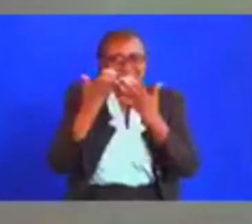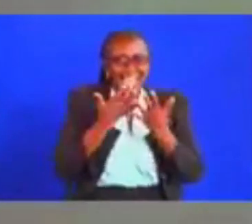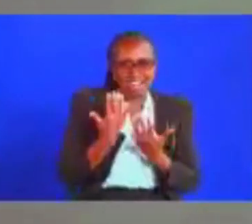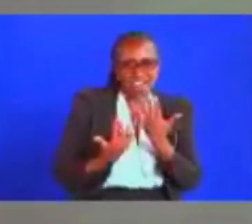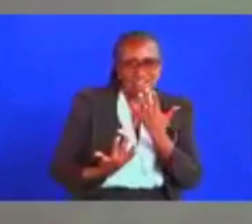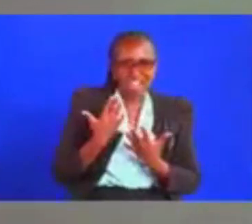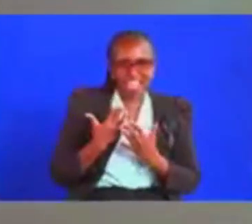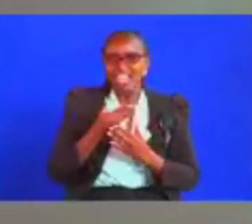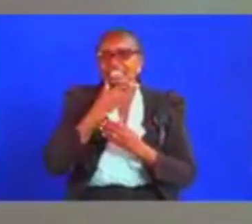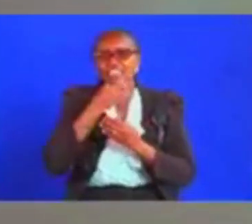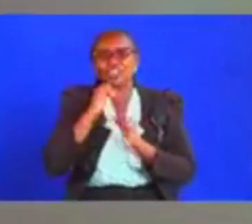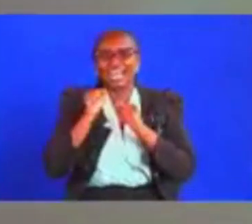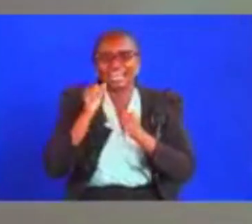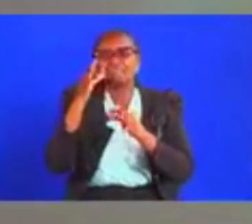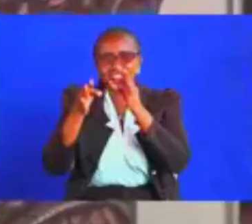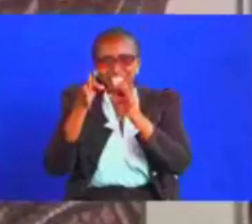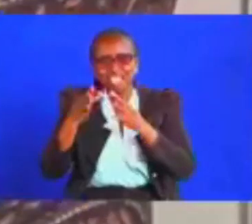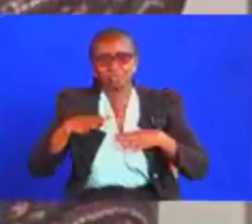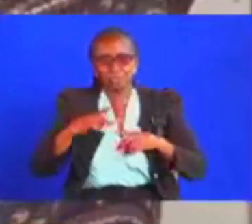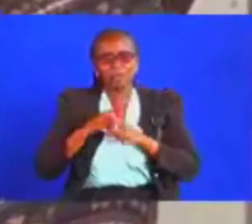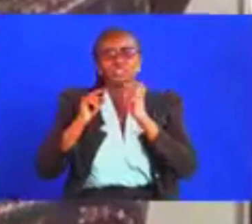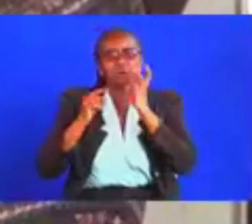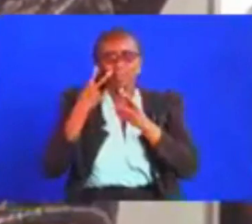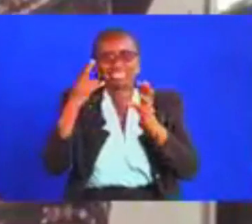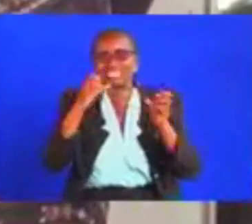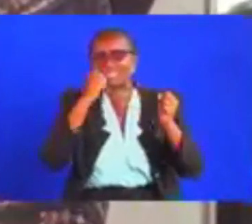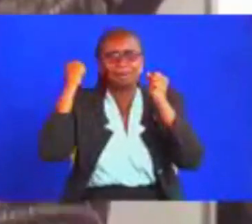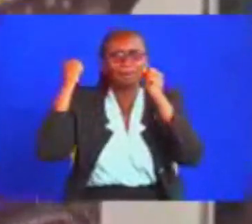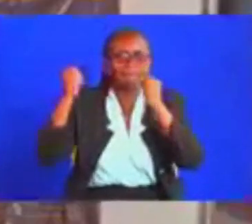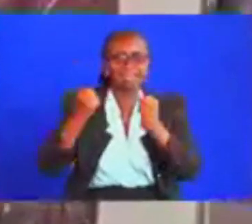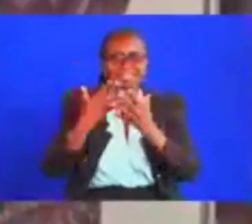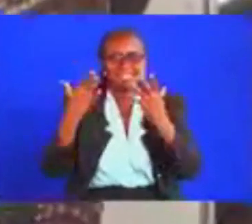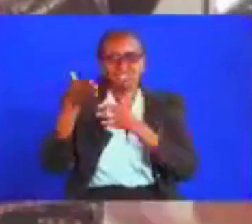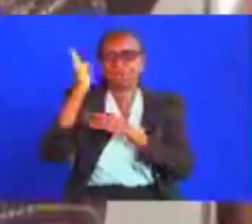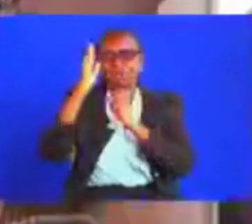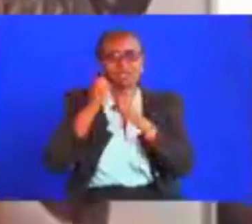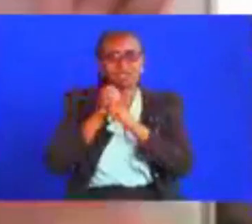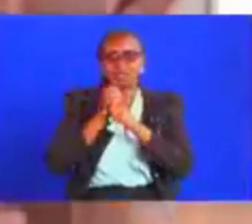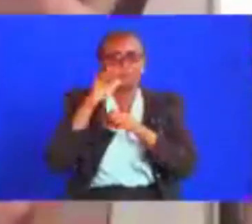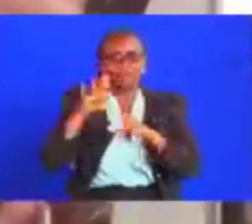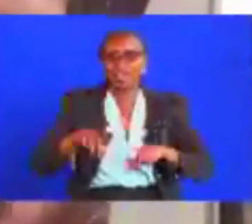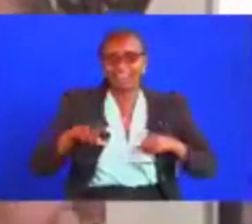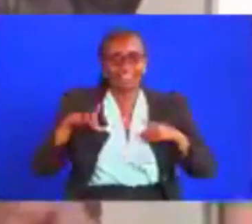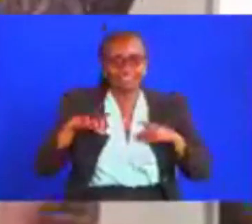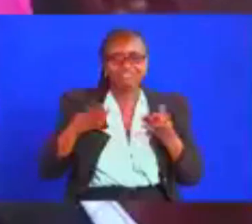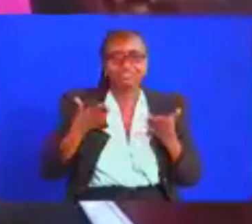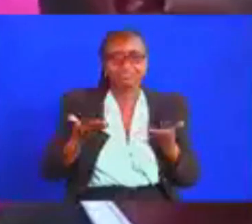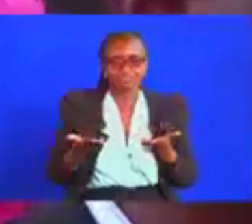be concluding on them, but you will see the mighty things that God will be doing in their life.